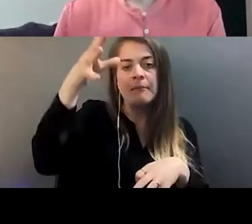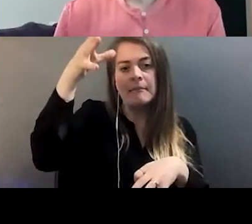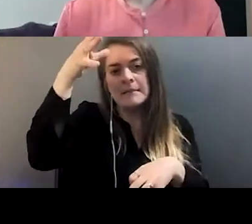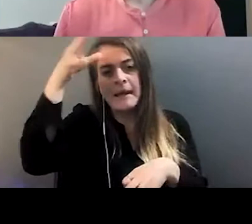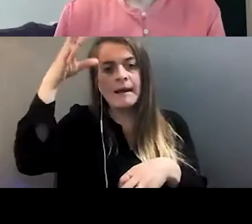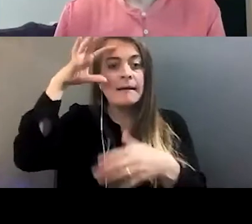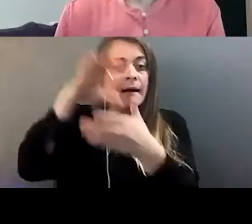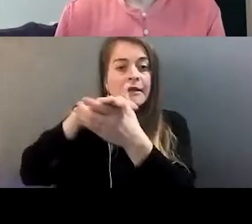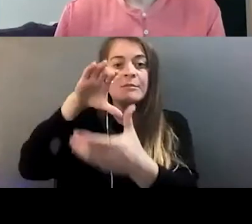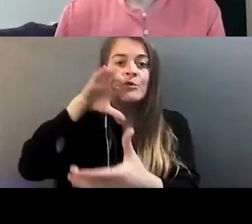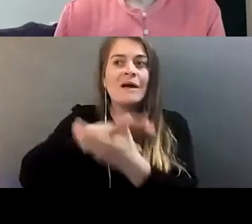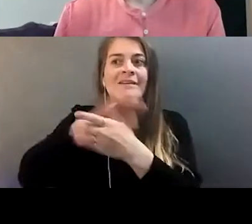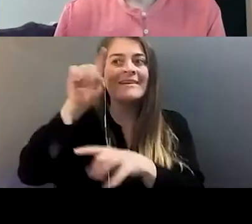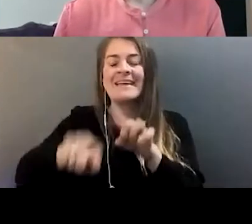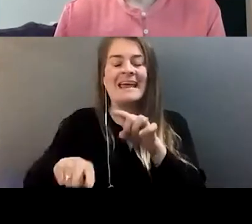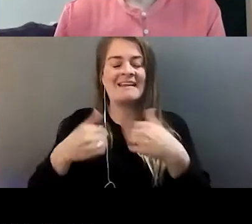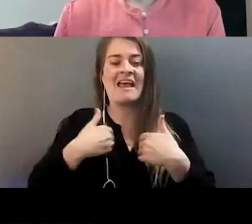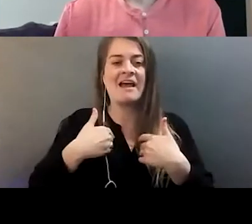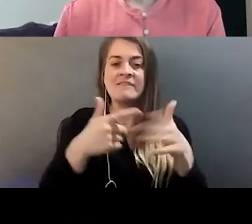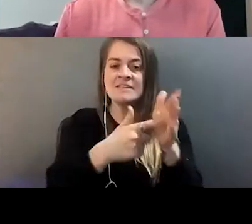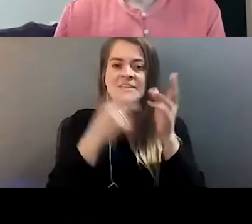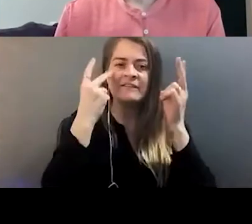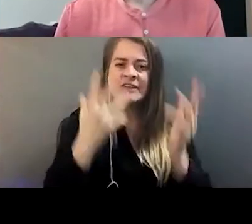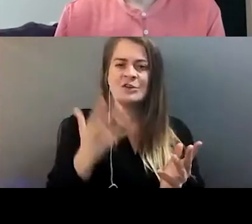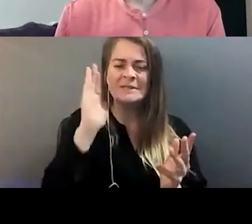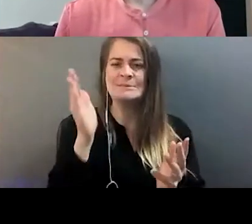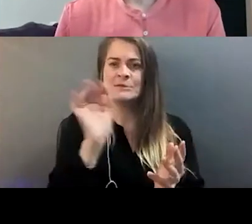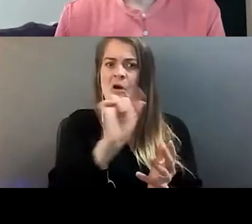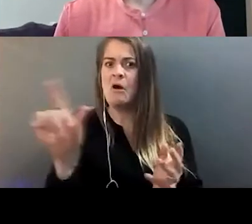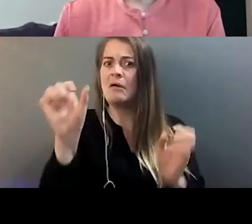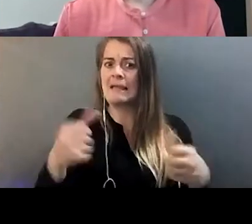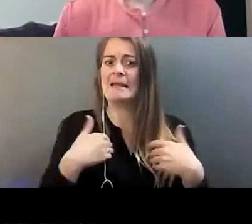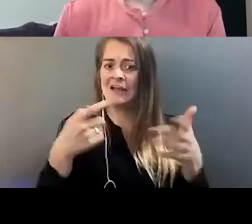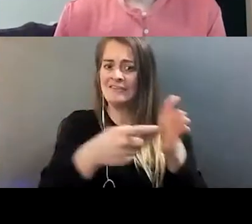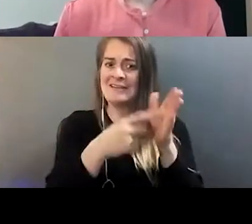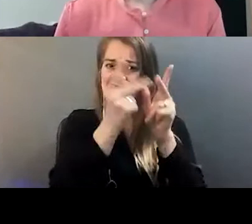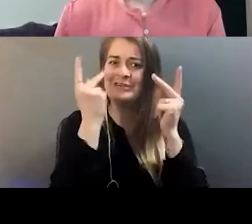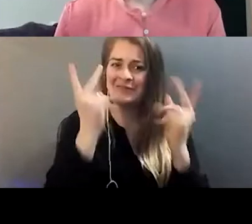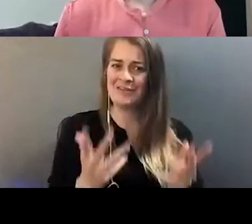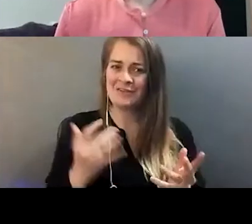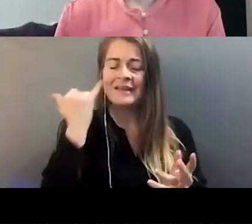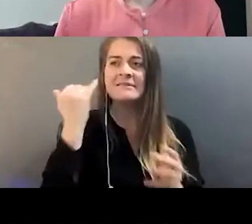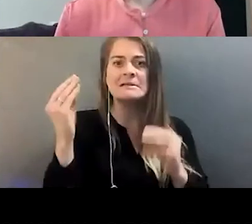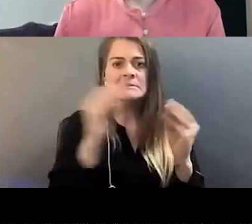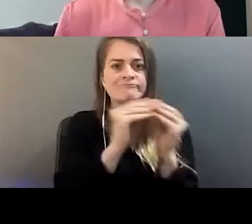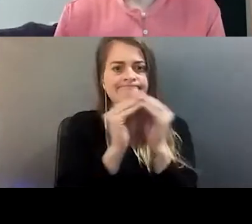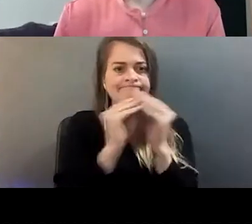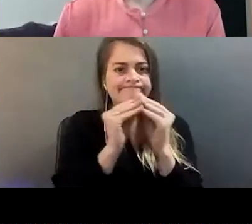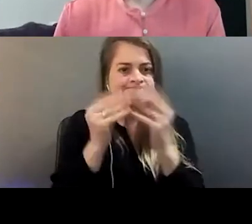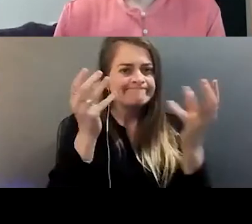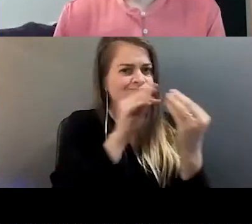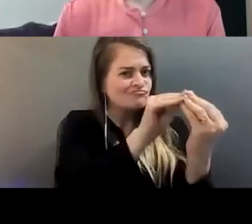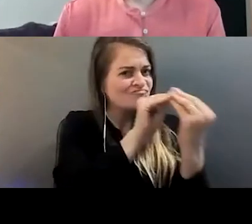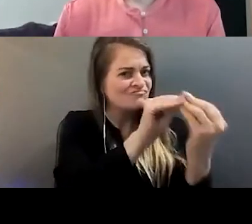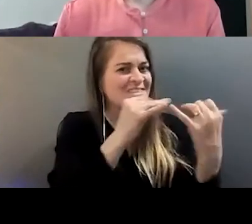qualify for an essential visitor. So, and if there is that dispute, then go as quickly as